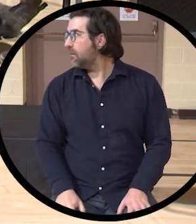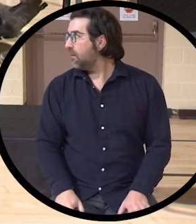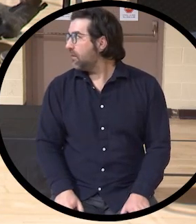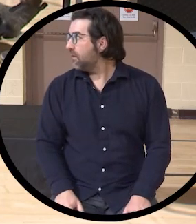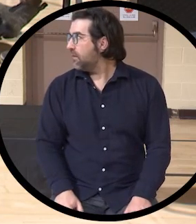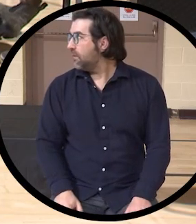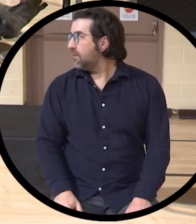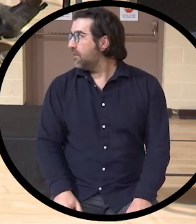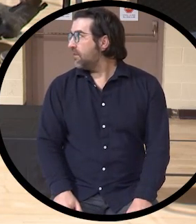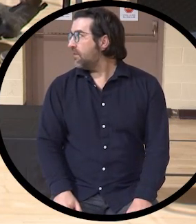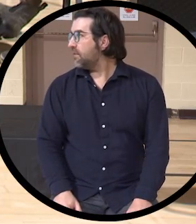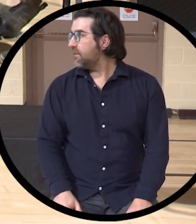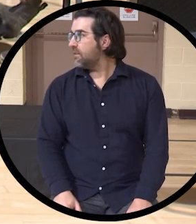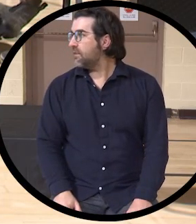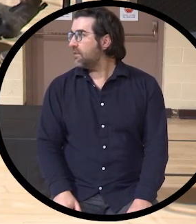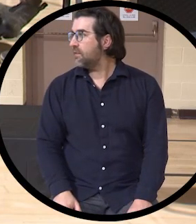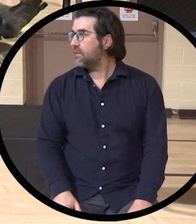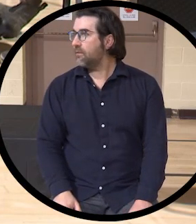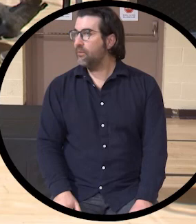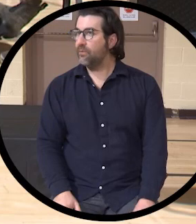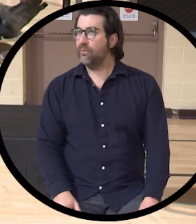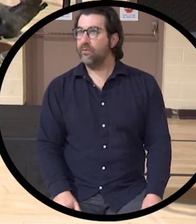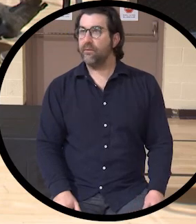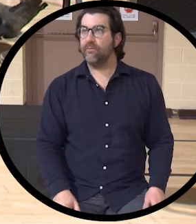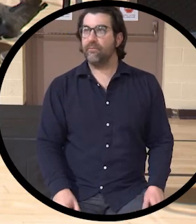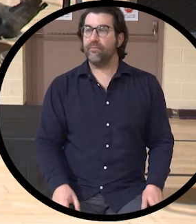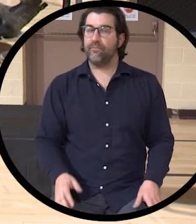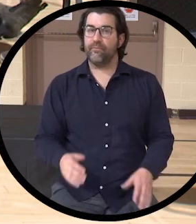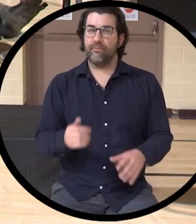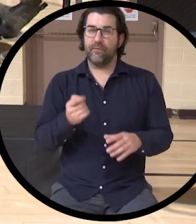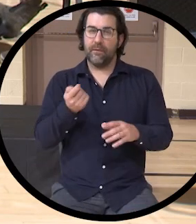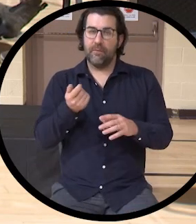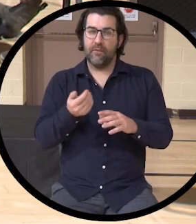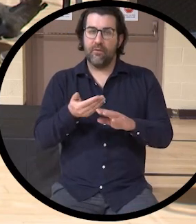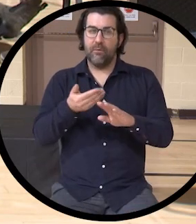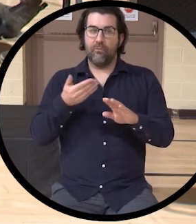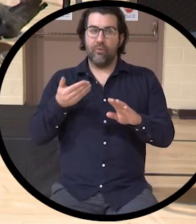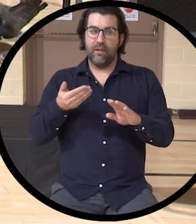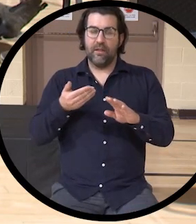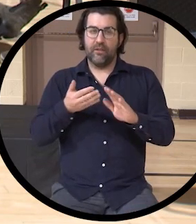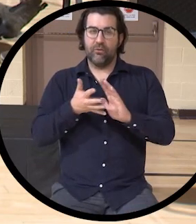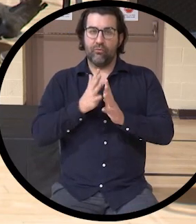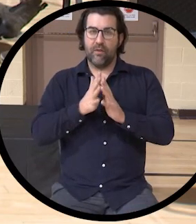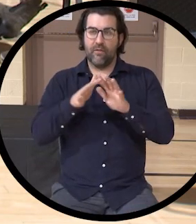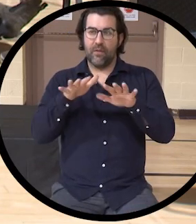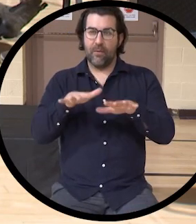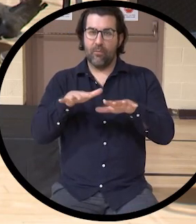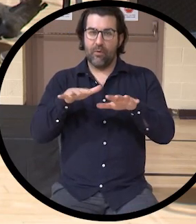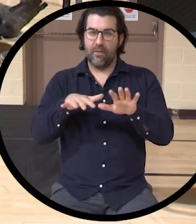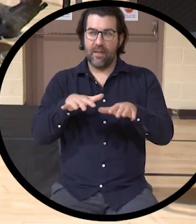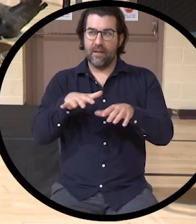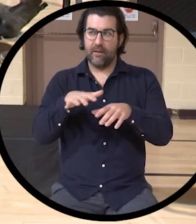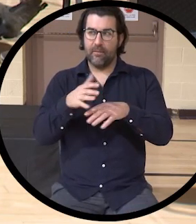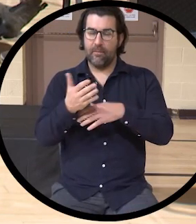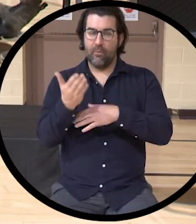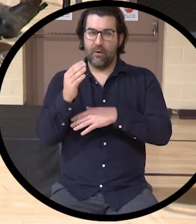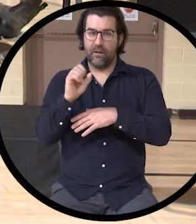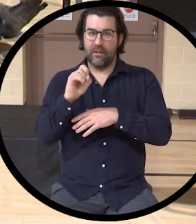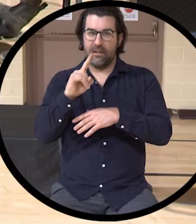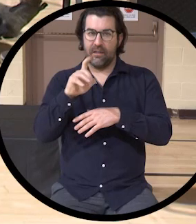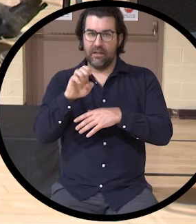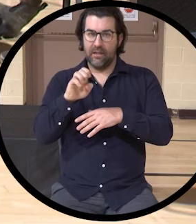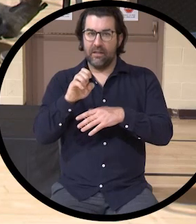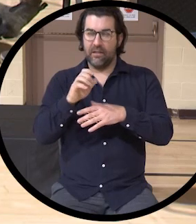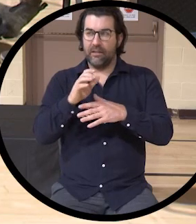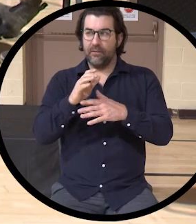Street. So I will say, I think we've done like a little bit of preemptive traffic calming in the Morningside neighborhood, probably as